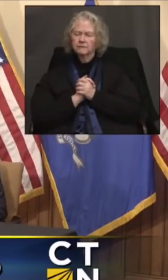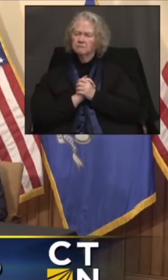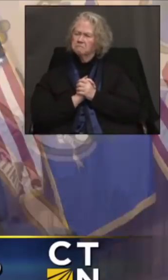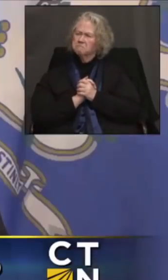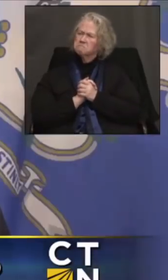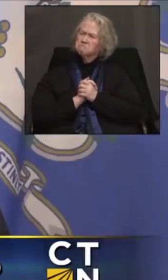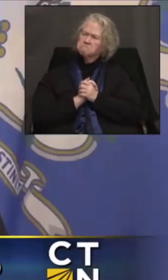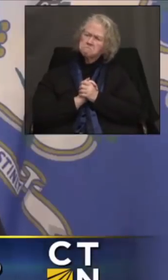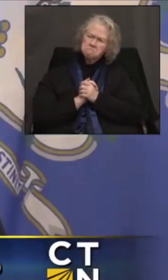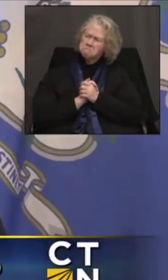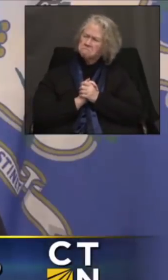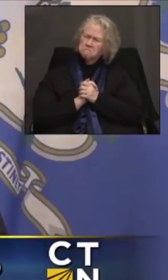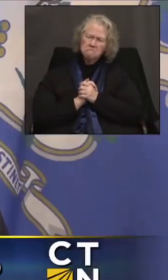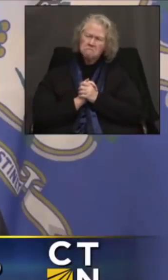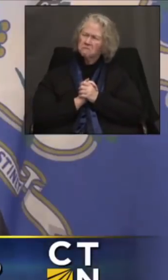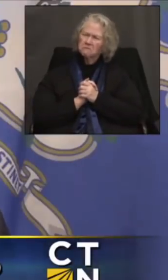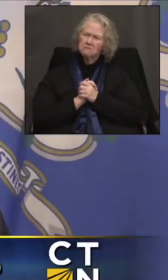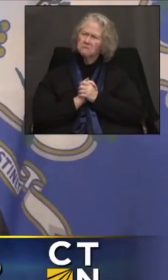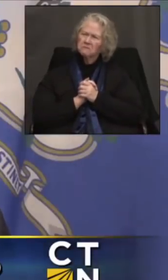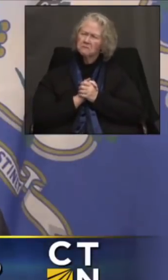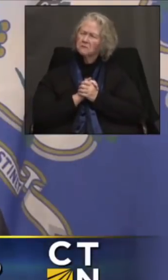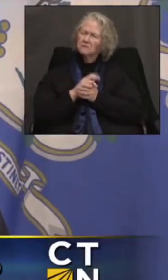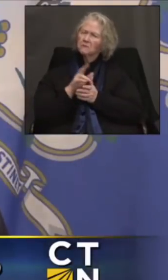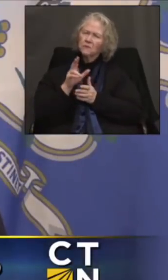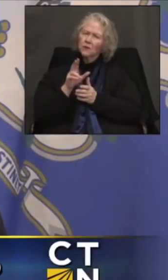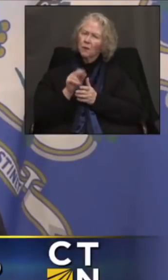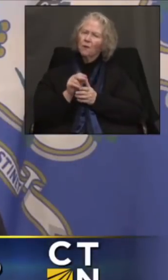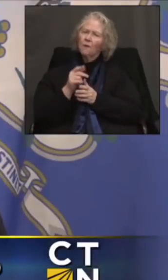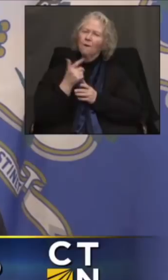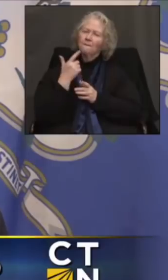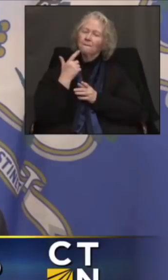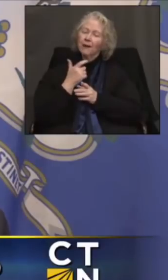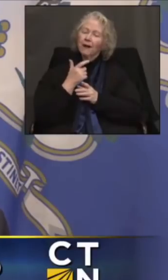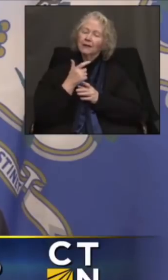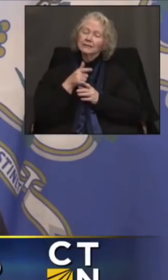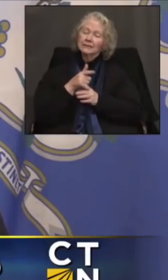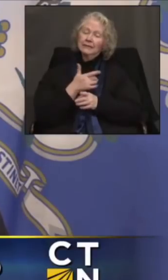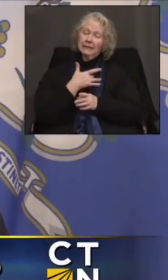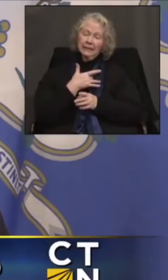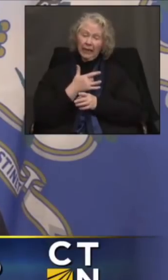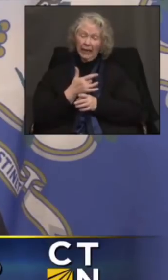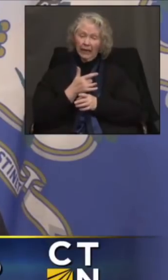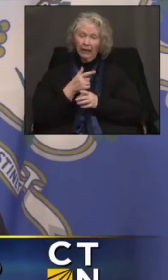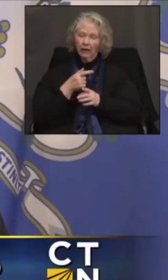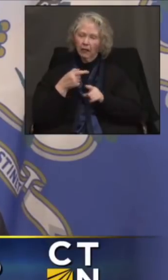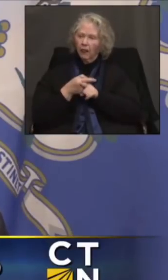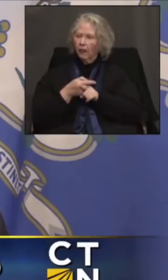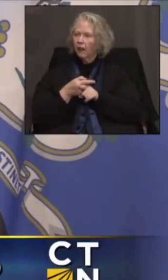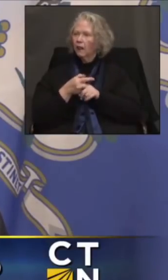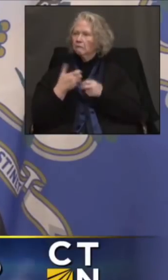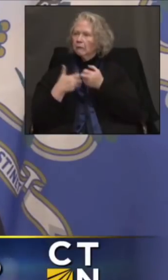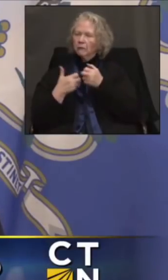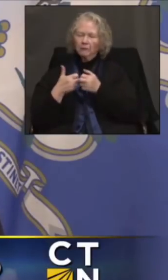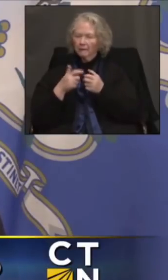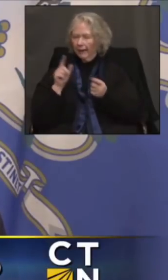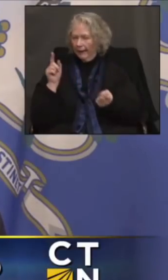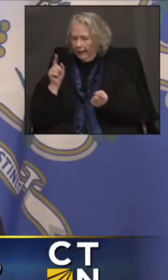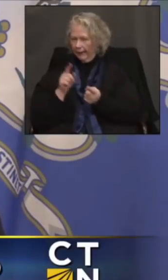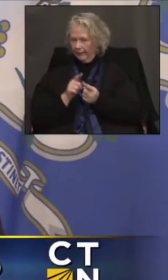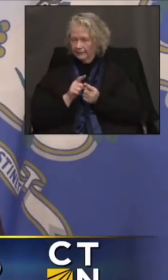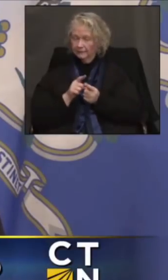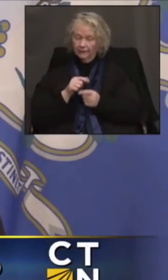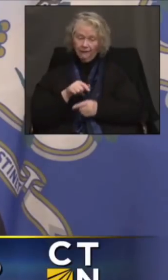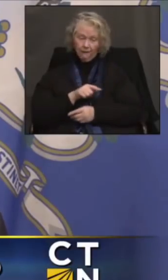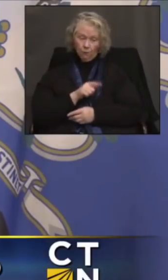Not so much, only, Hugh, because the complications are so minimal in that age group. And we found certainly in the youngest